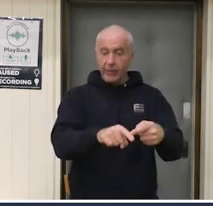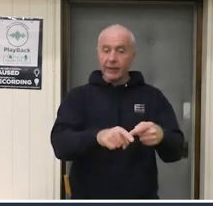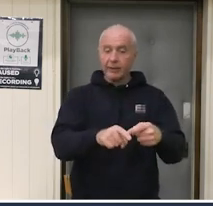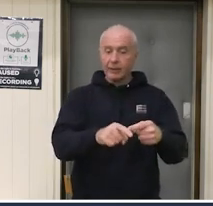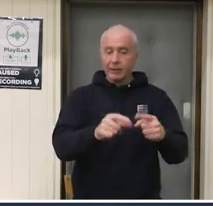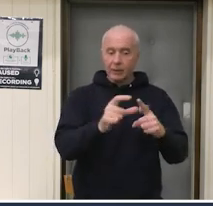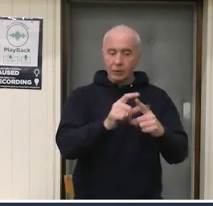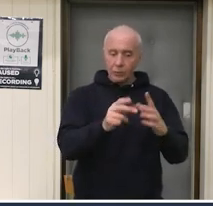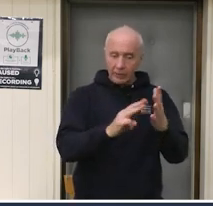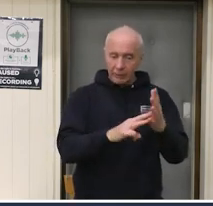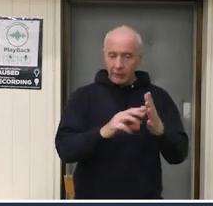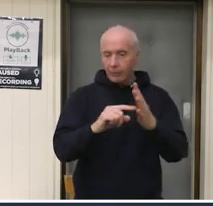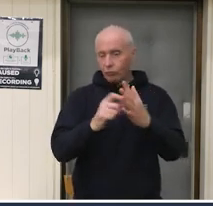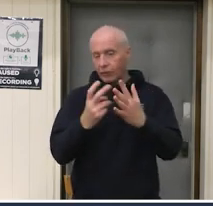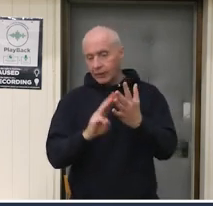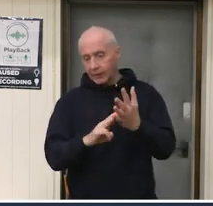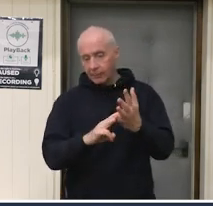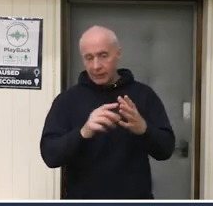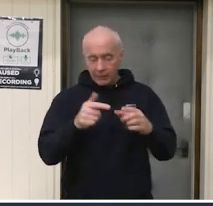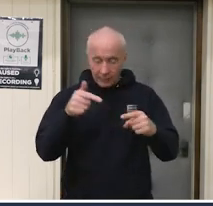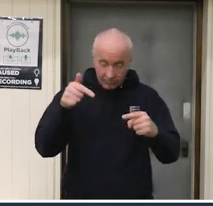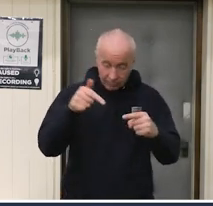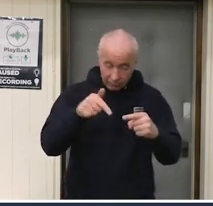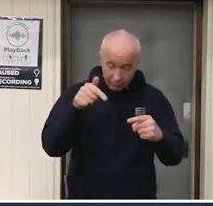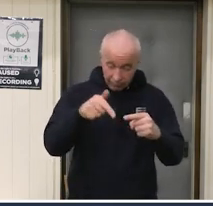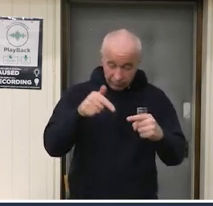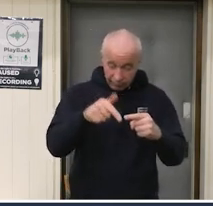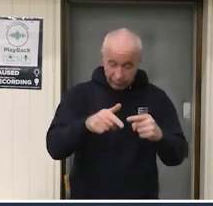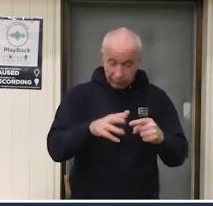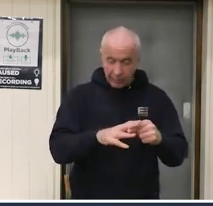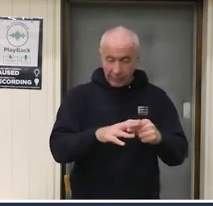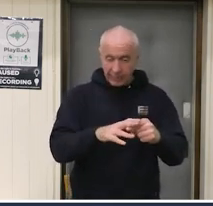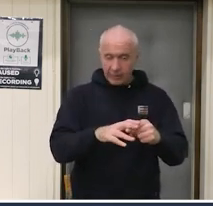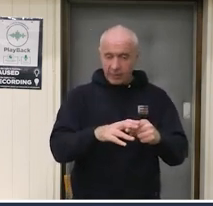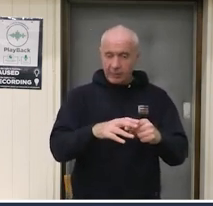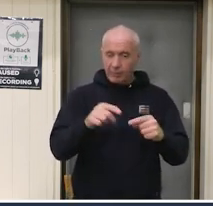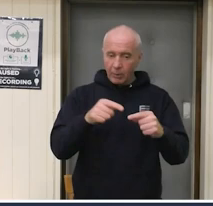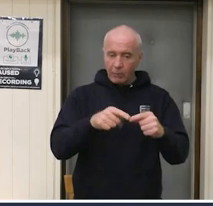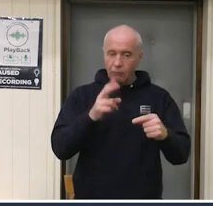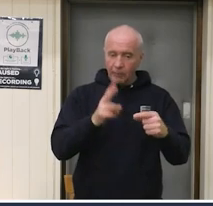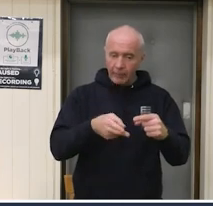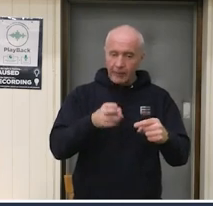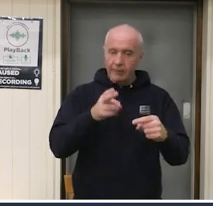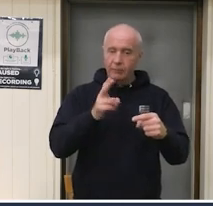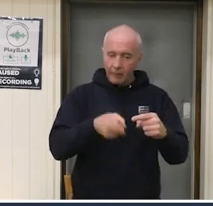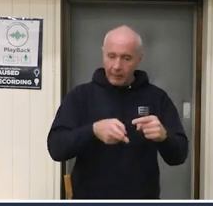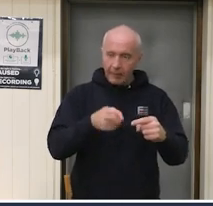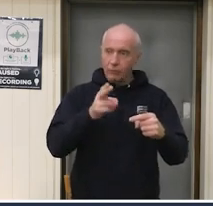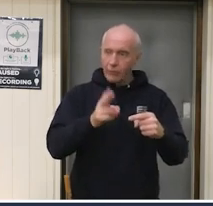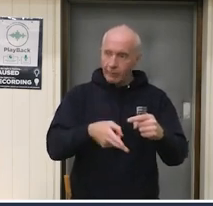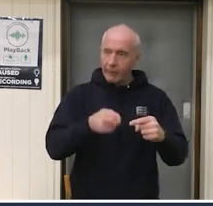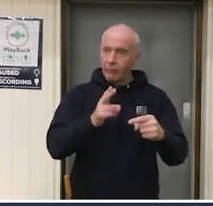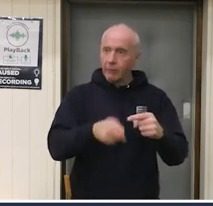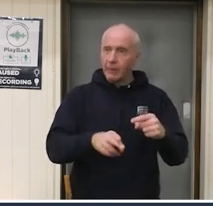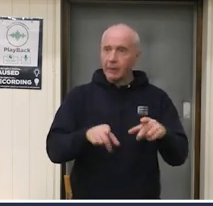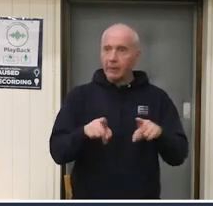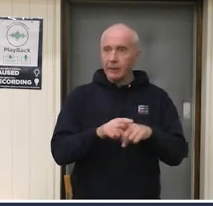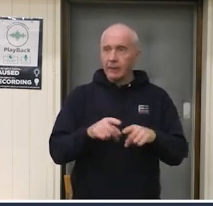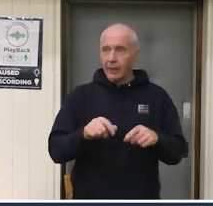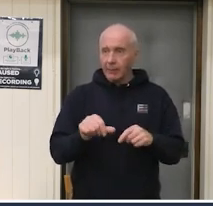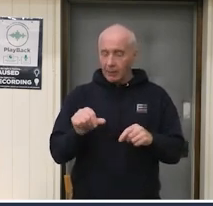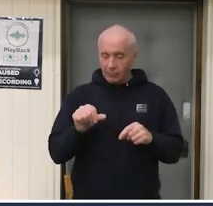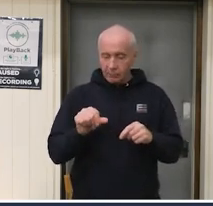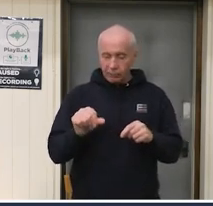densities. And then the idea is you do it over and over again. So it's kind of like a fusion-powered diesel engine where you compress the fuel till